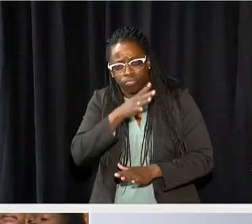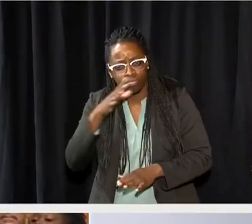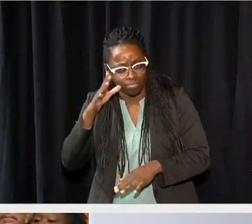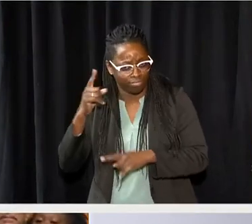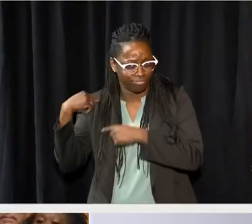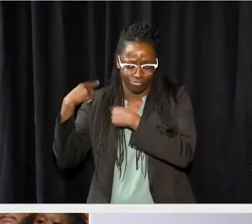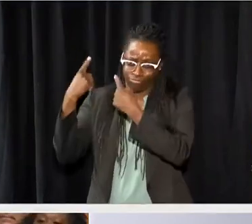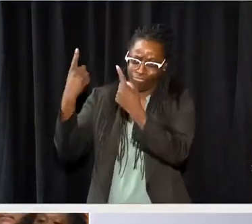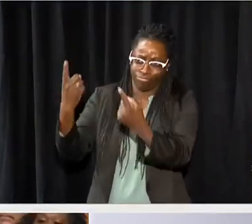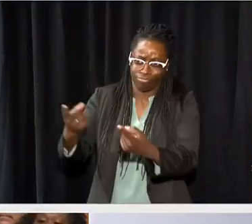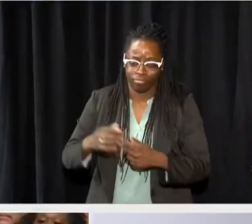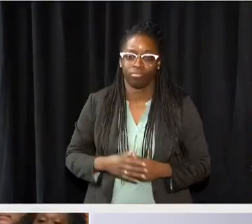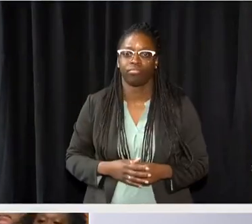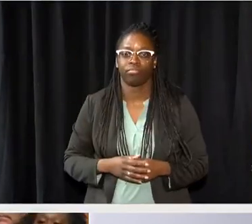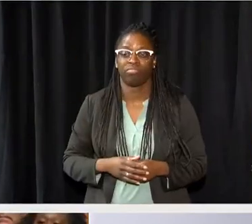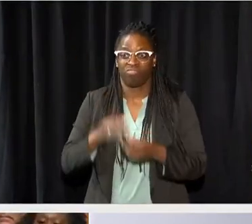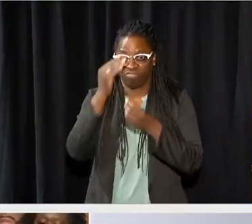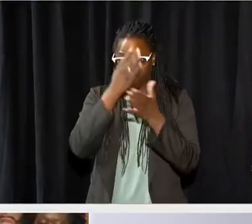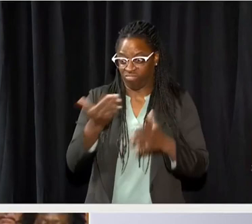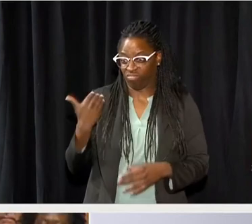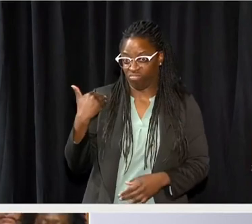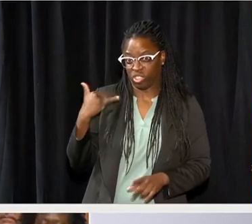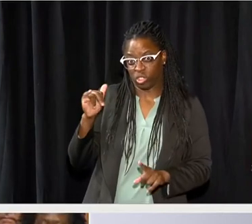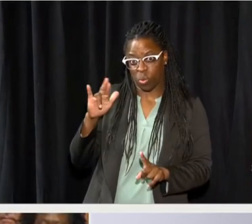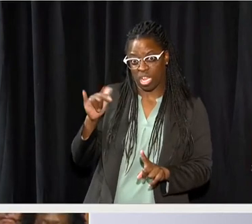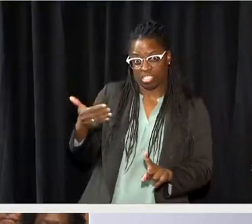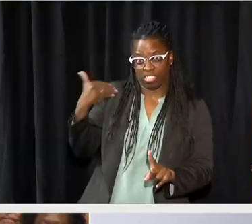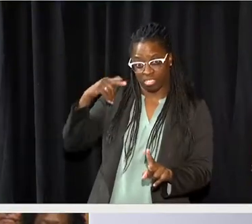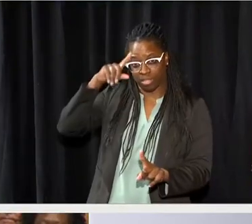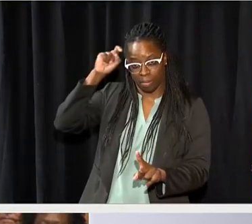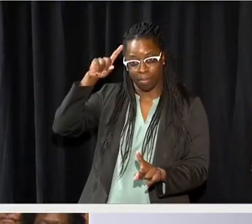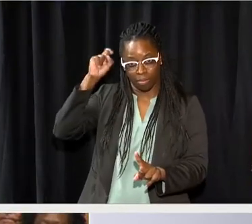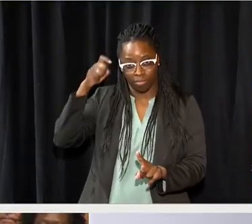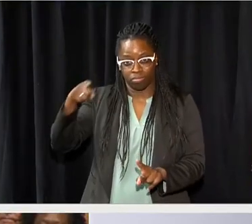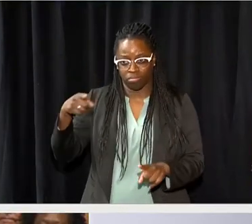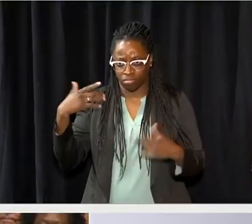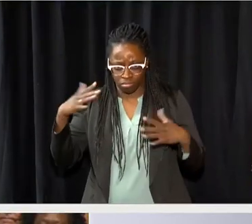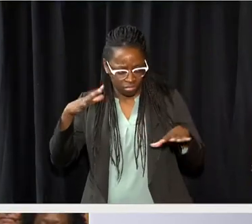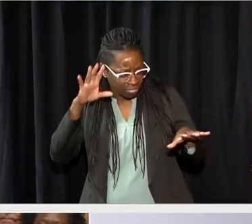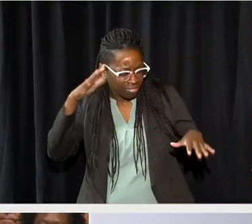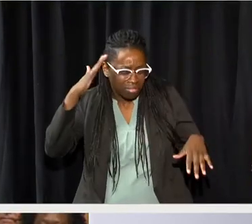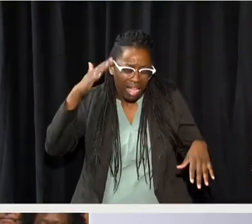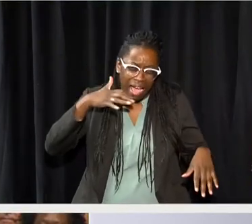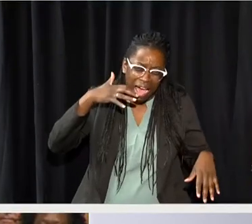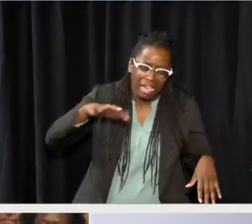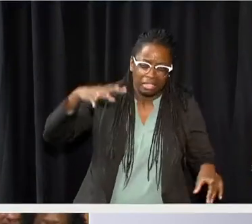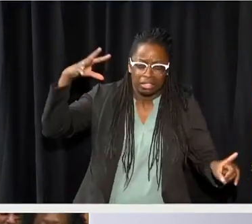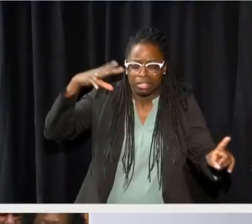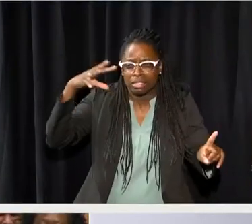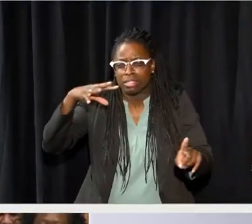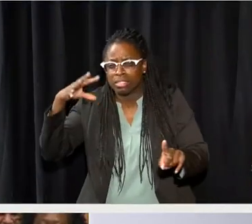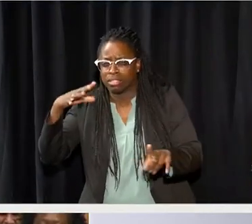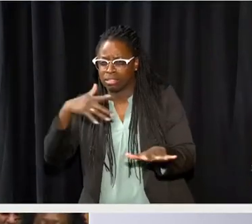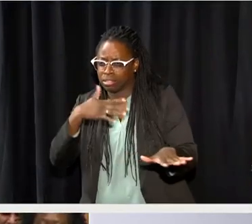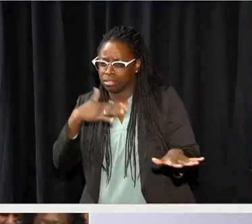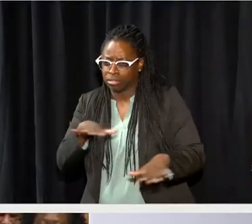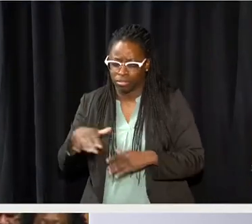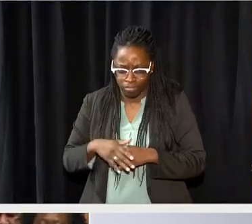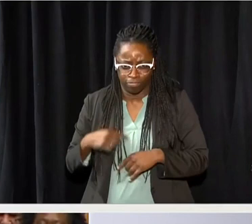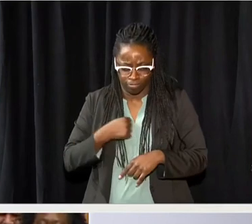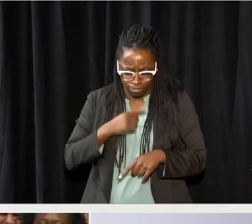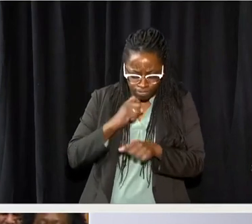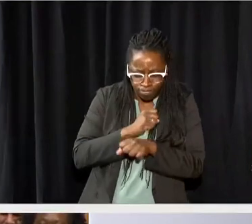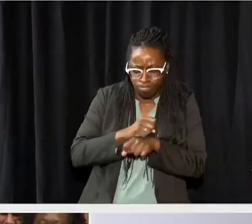But I want to tell you something. You see, back in July, on a hot and humid day, we waded